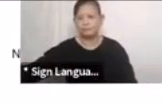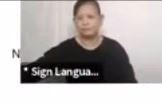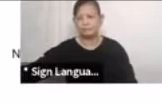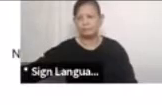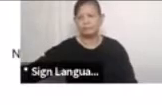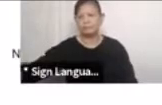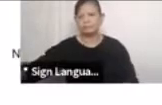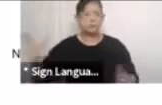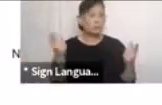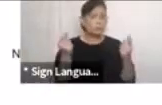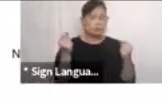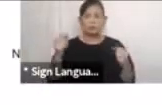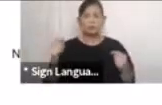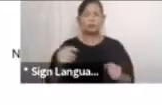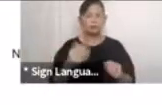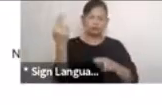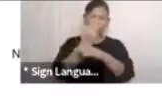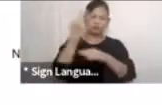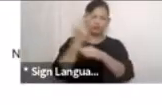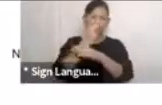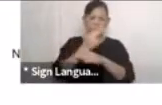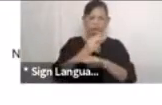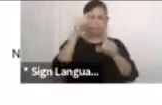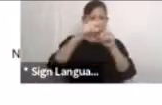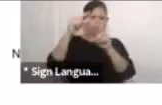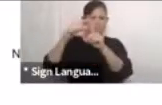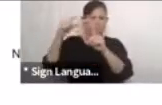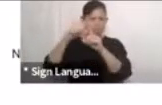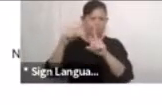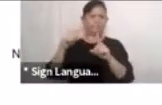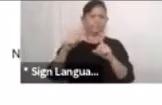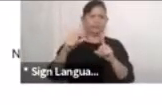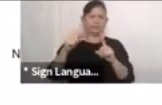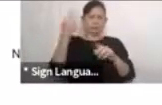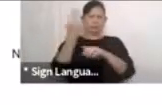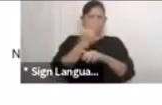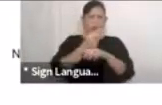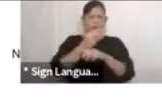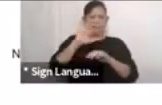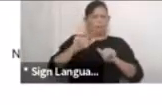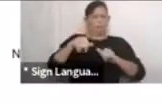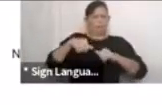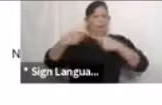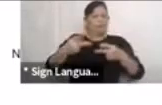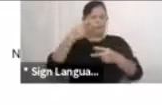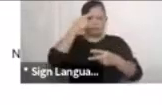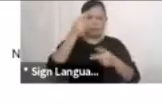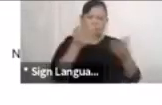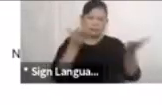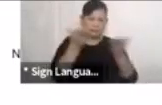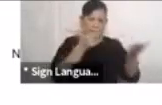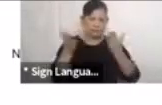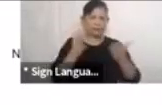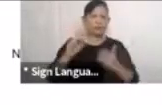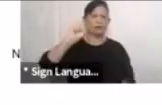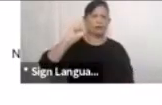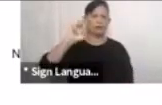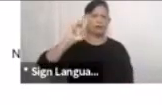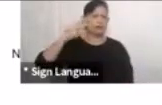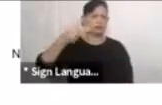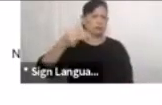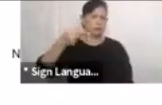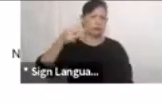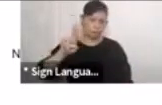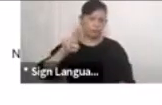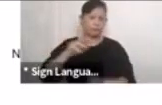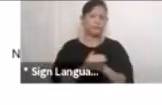can use the sign language glossary to further strengthen the service provision and information provision on sexual and reproductive health and rights,